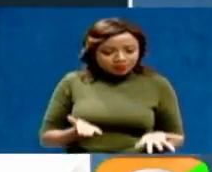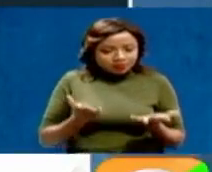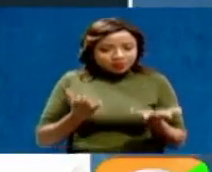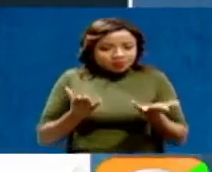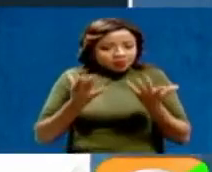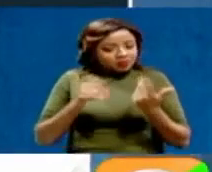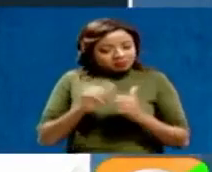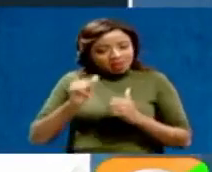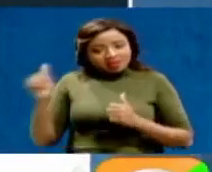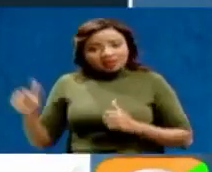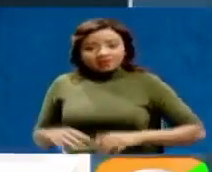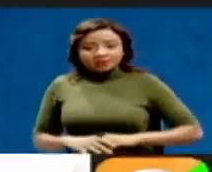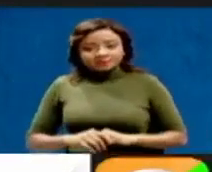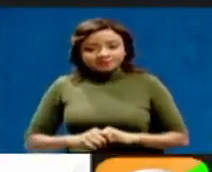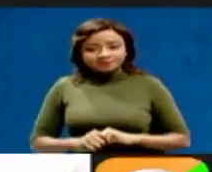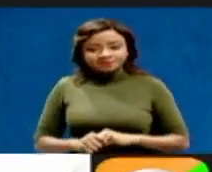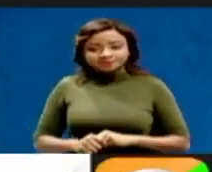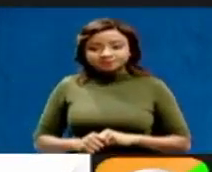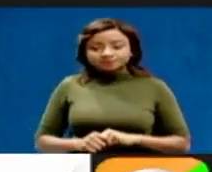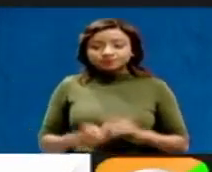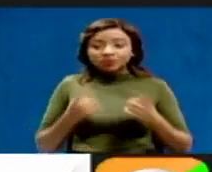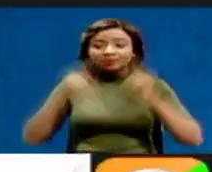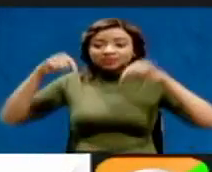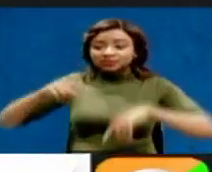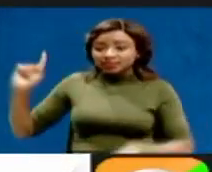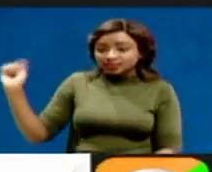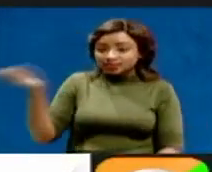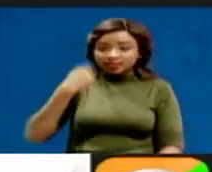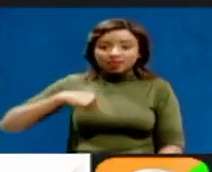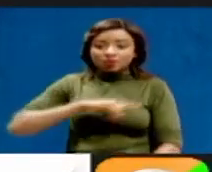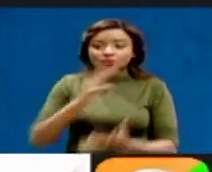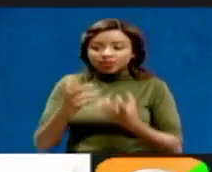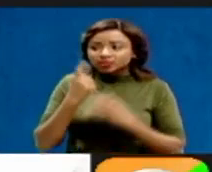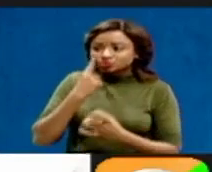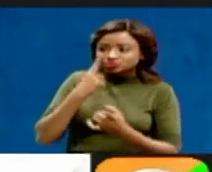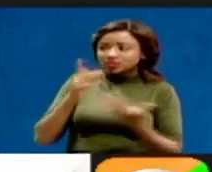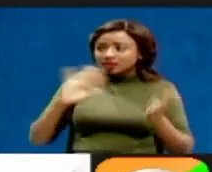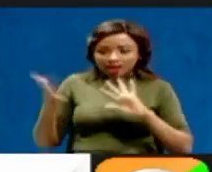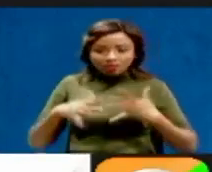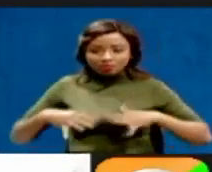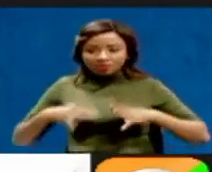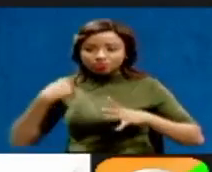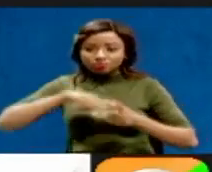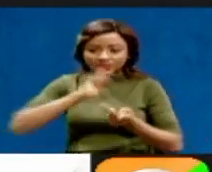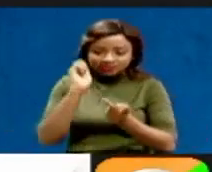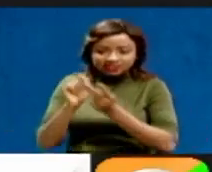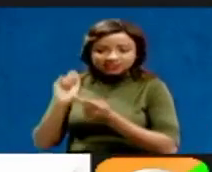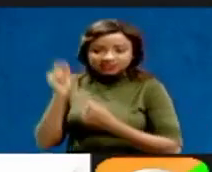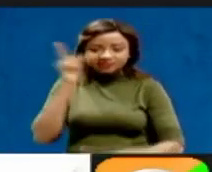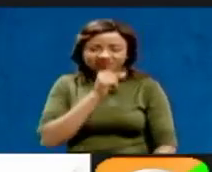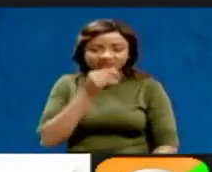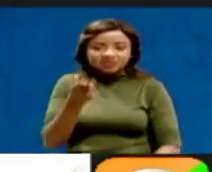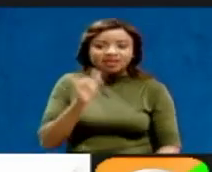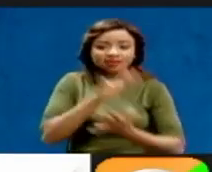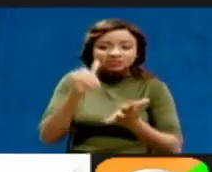of other symptoms, end quote. But for us here in Kenya, we need to look at the people who have been tested so far in our